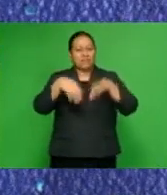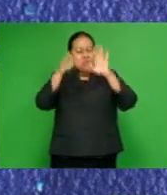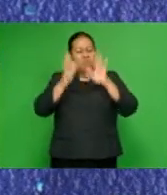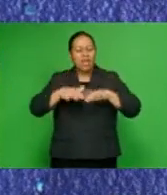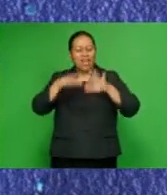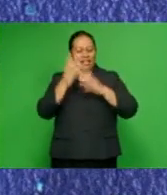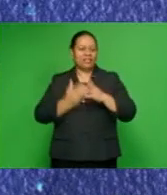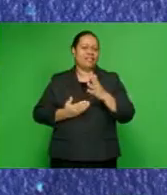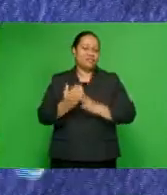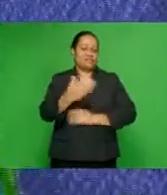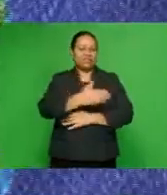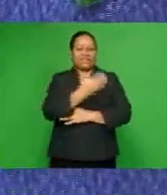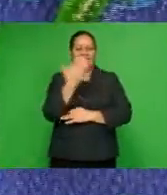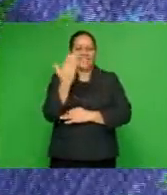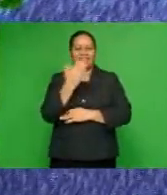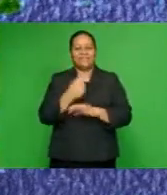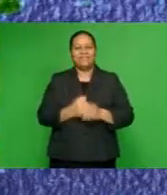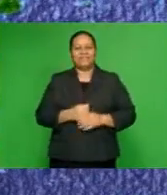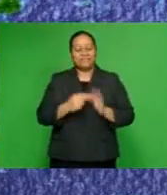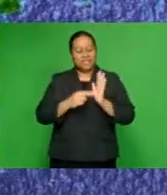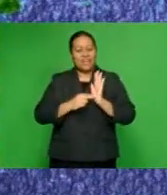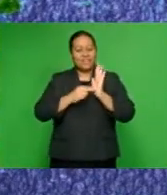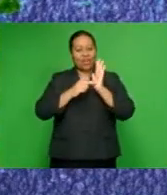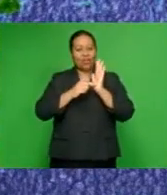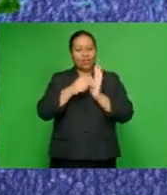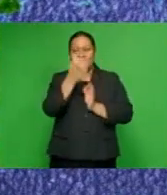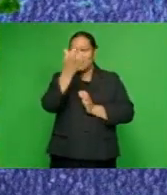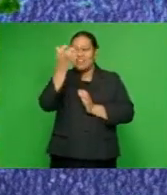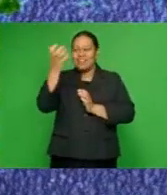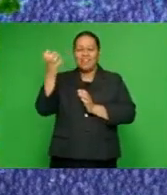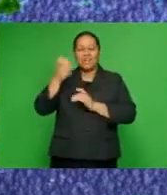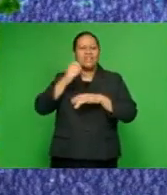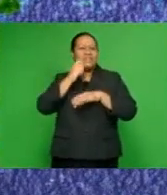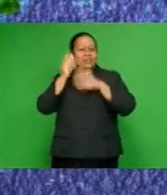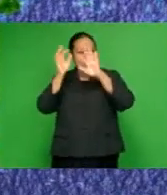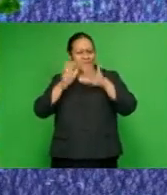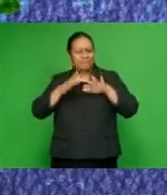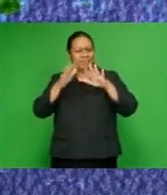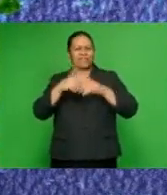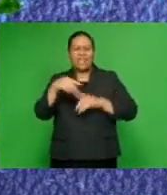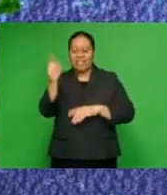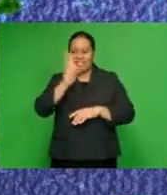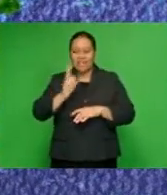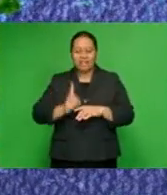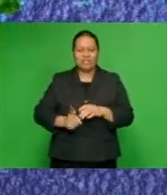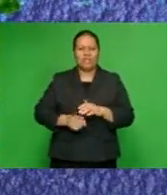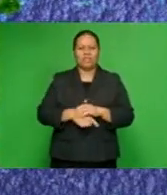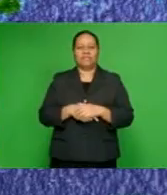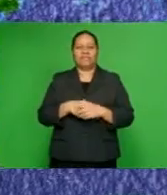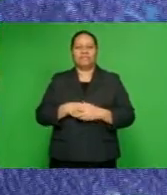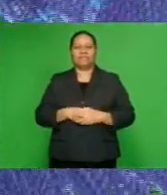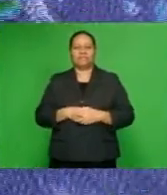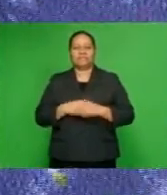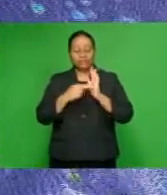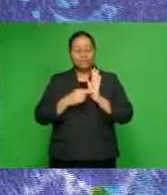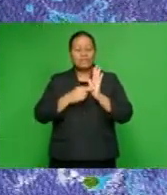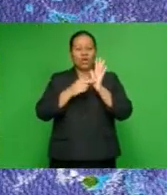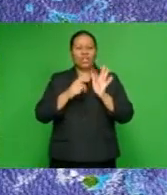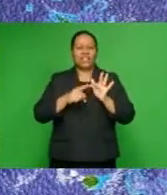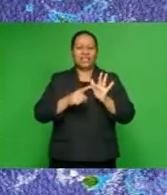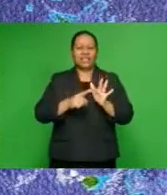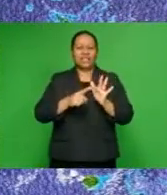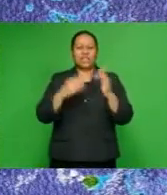day. And up north, cloudy periods with some showers and isolated thunderstorms. A northeast wind